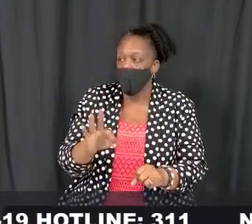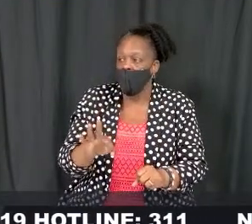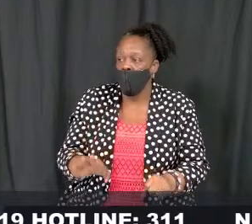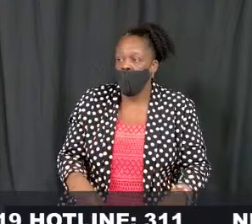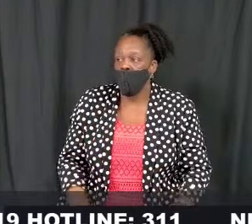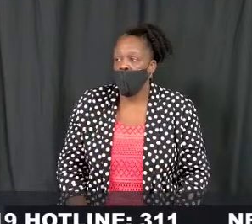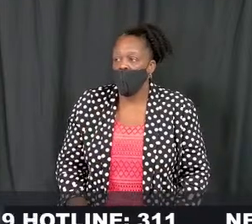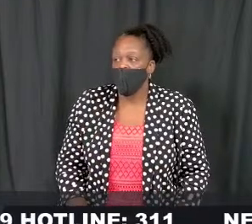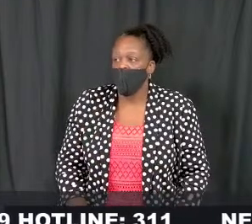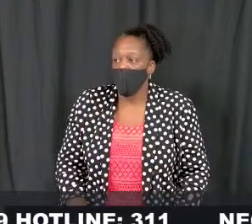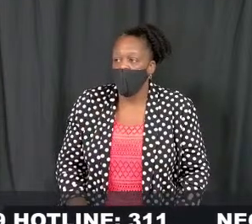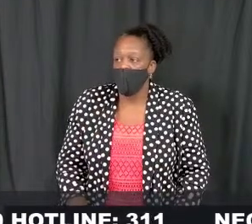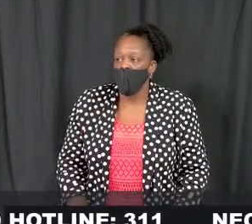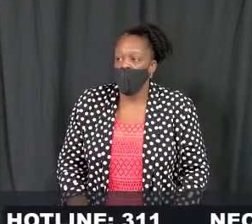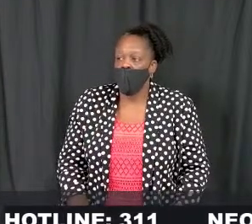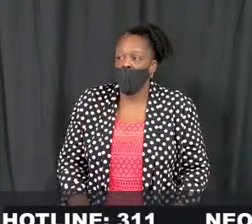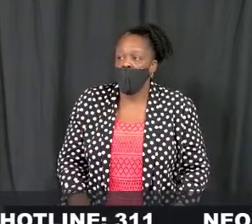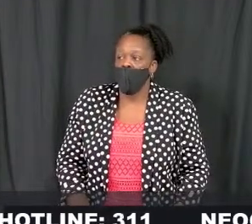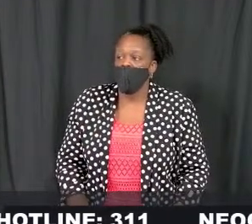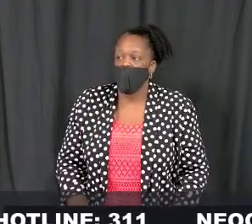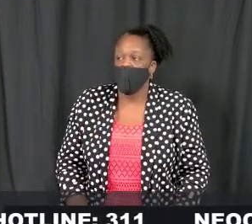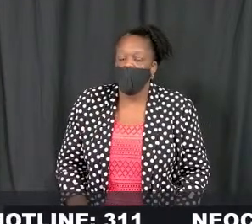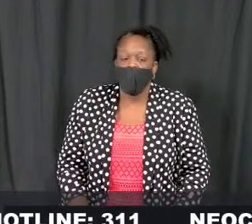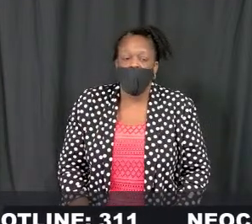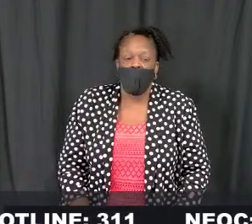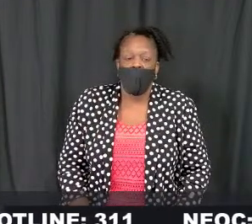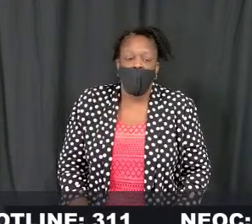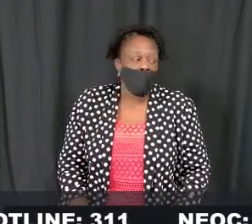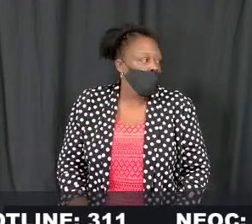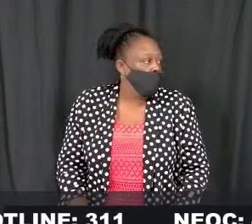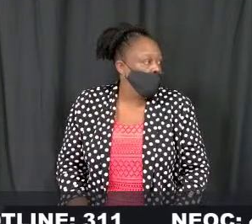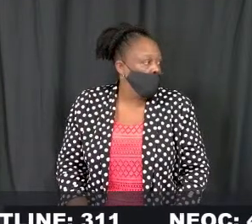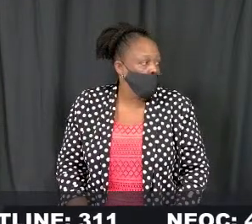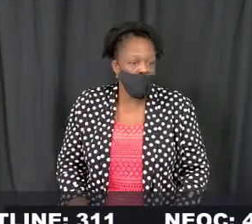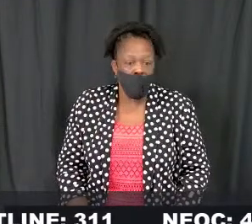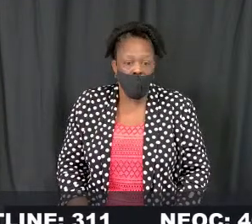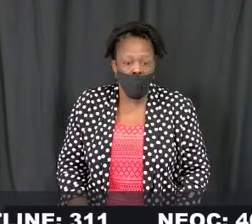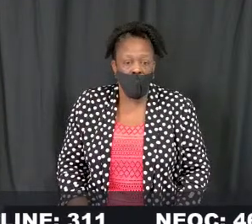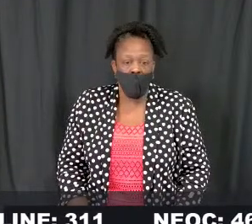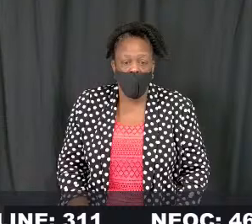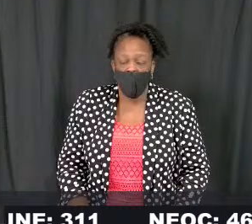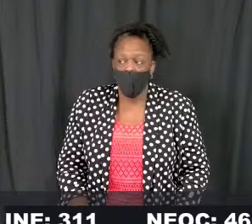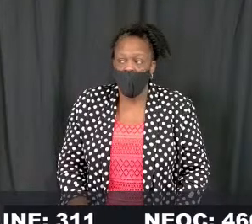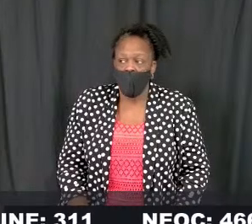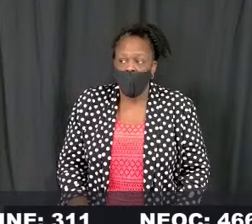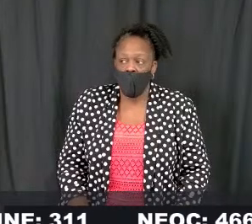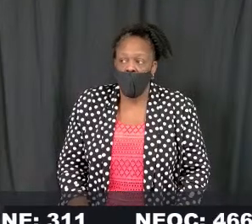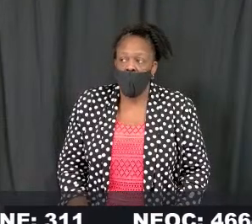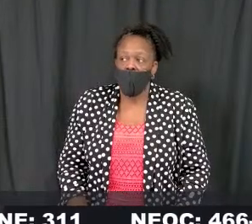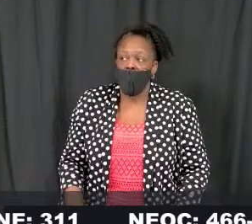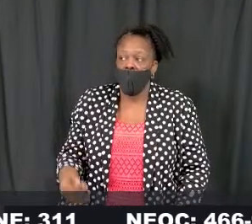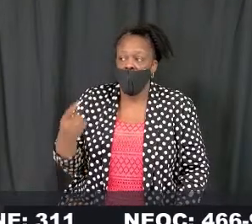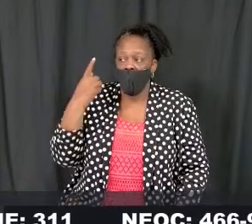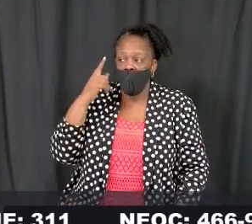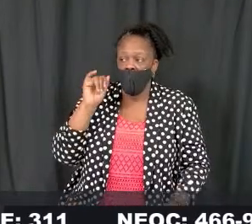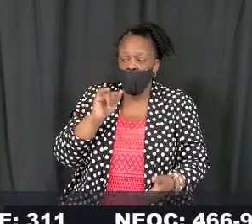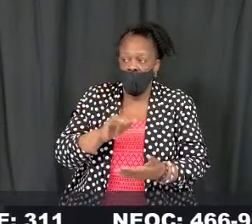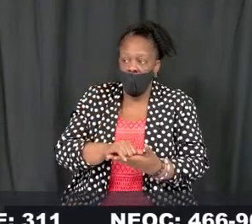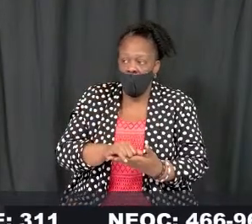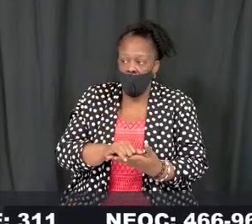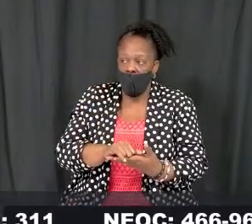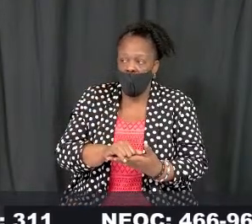information that has been shared by the Ministry of Health. In this regard, the